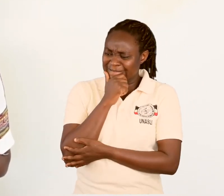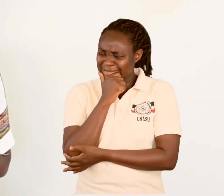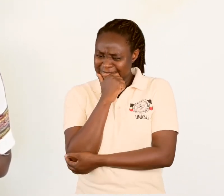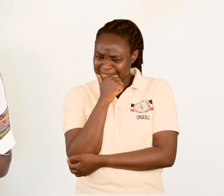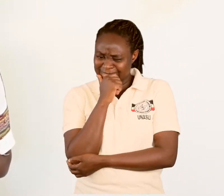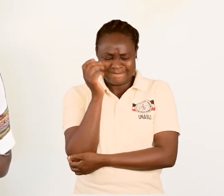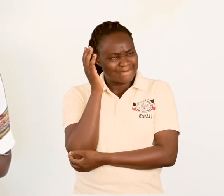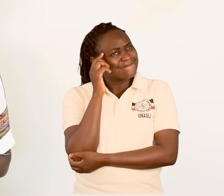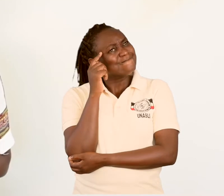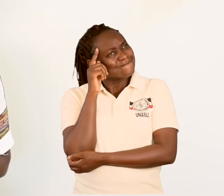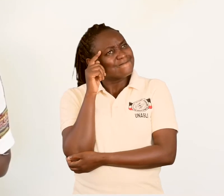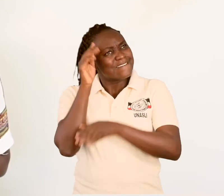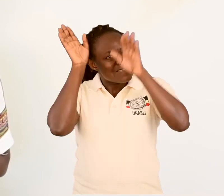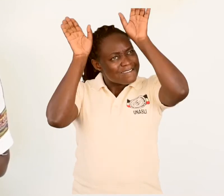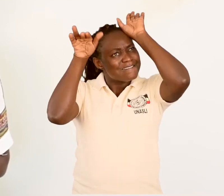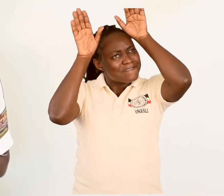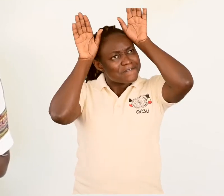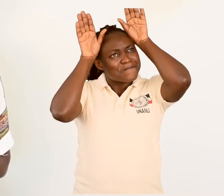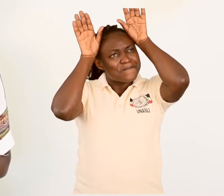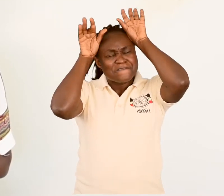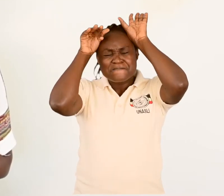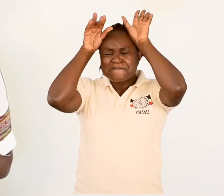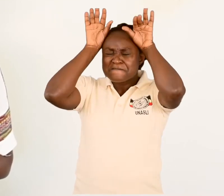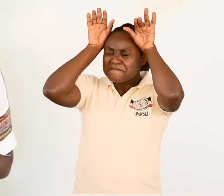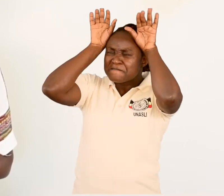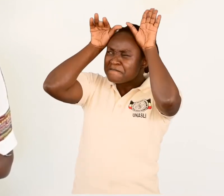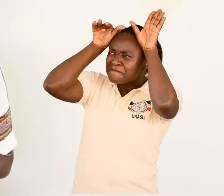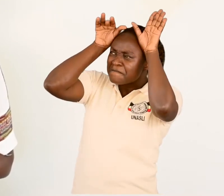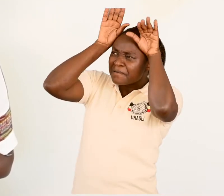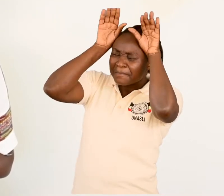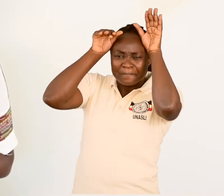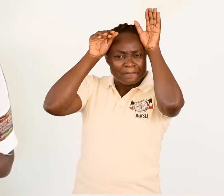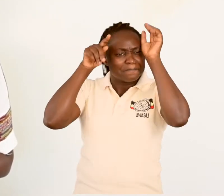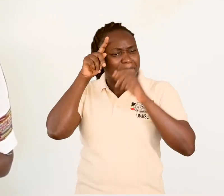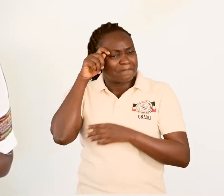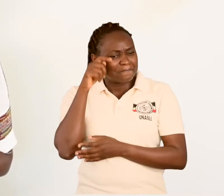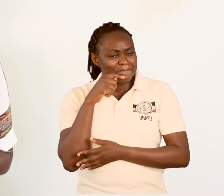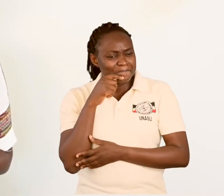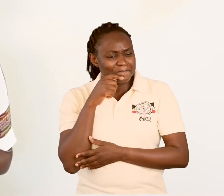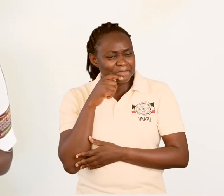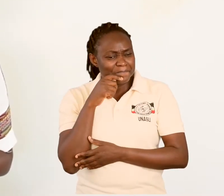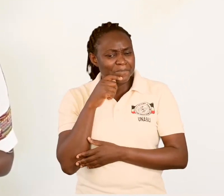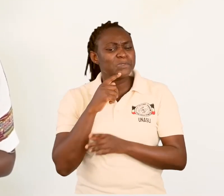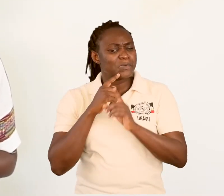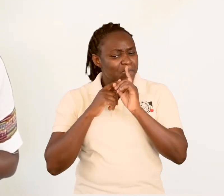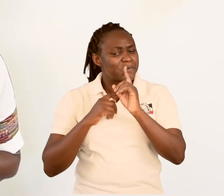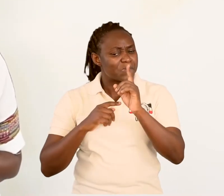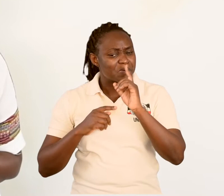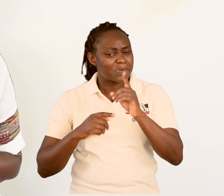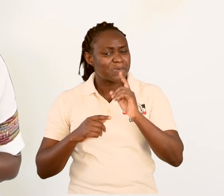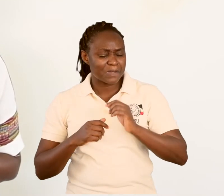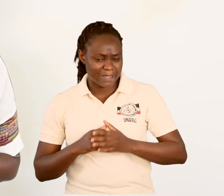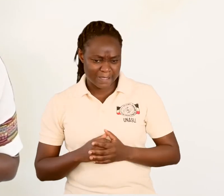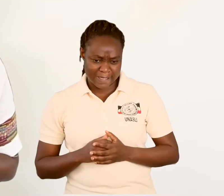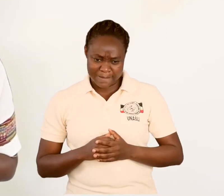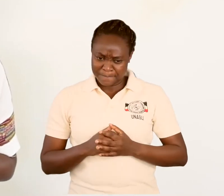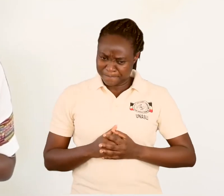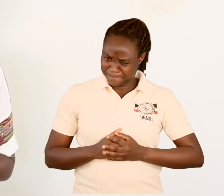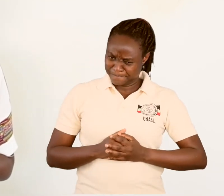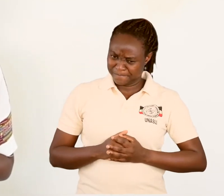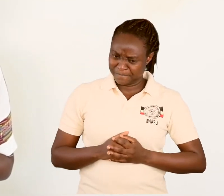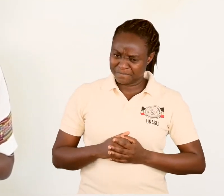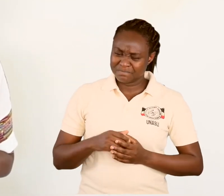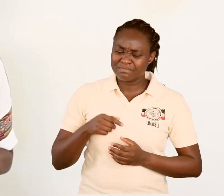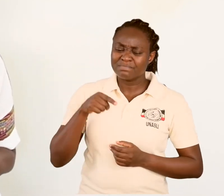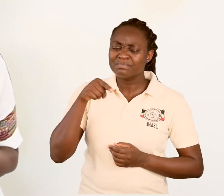Hare had an idea. He said out loud, "I wonder if the water is